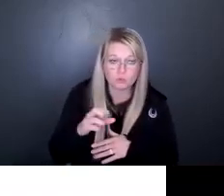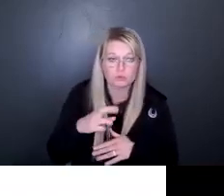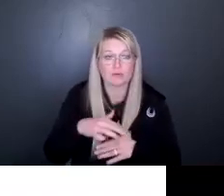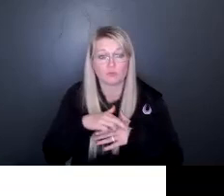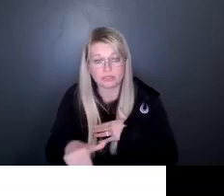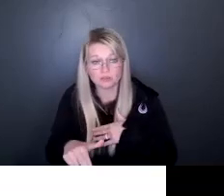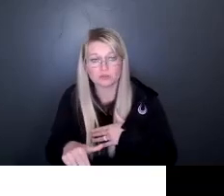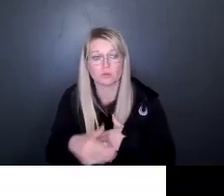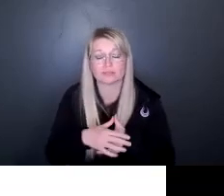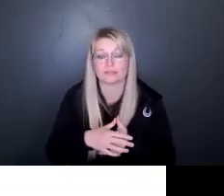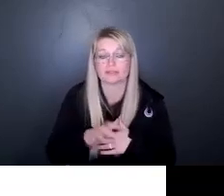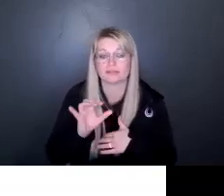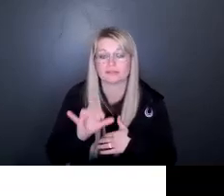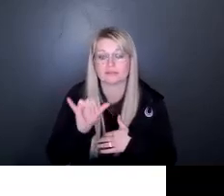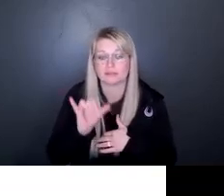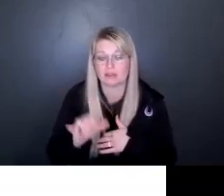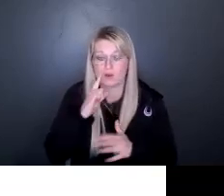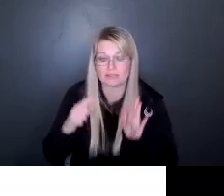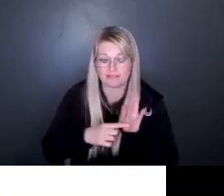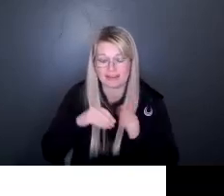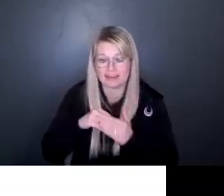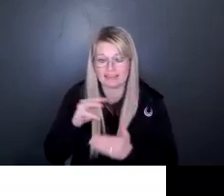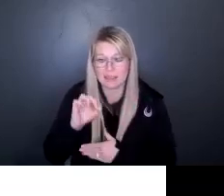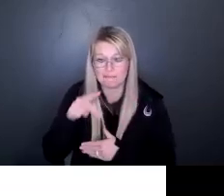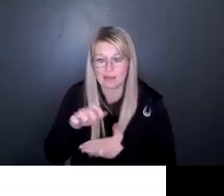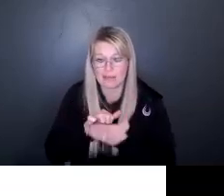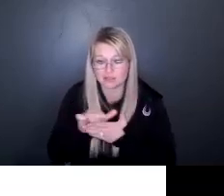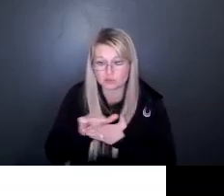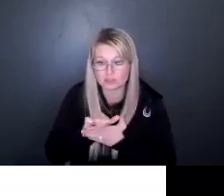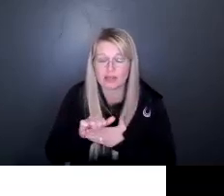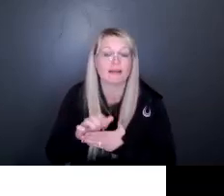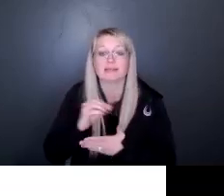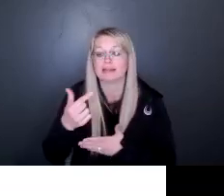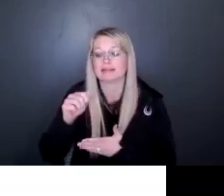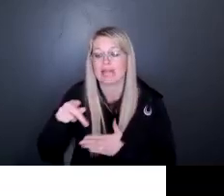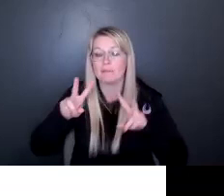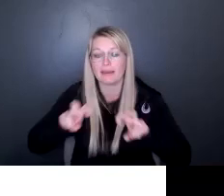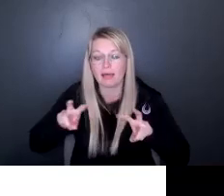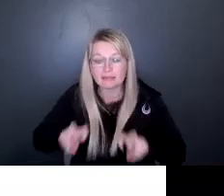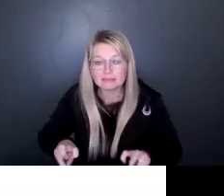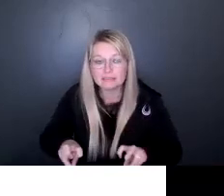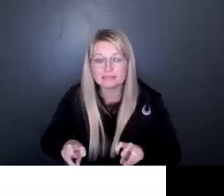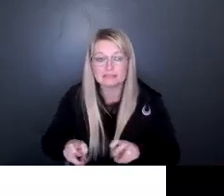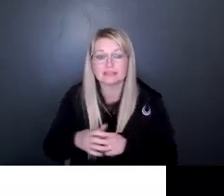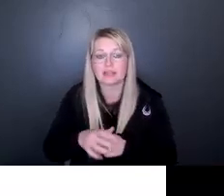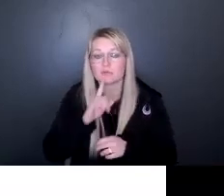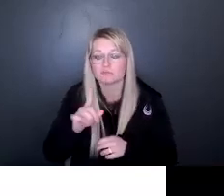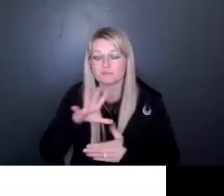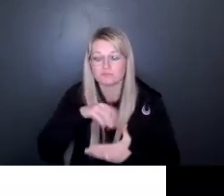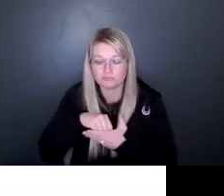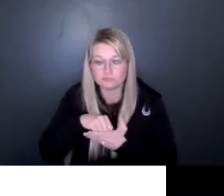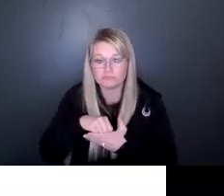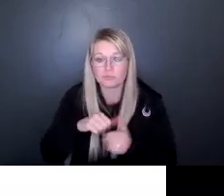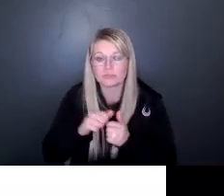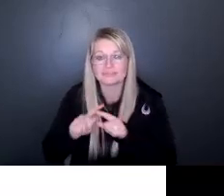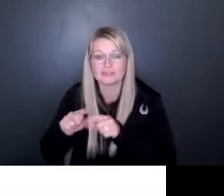guidance that fill key gaps identified in the mapping exercise and gap analysis and meaningfully integrate cross-cutting areas